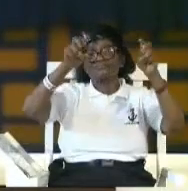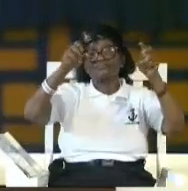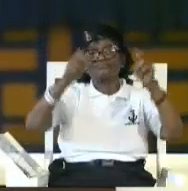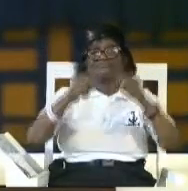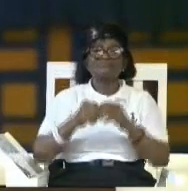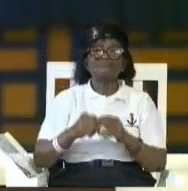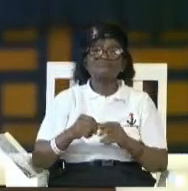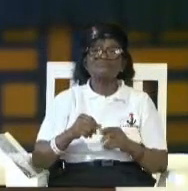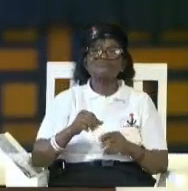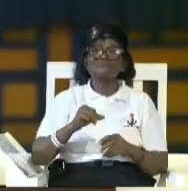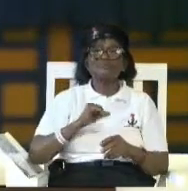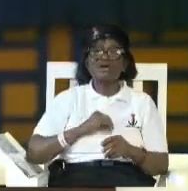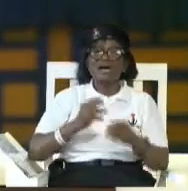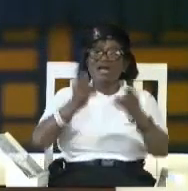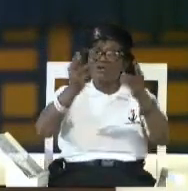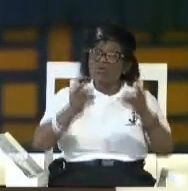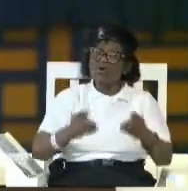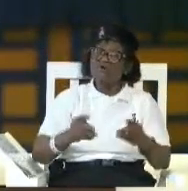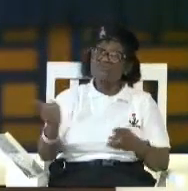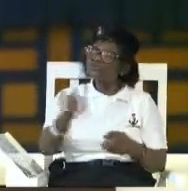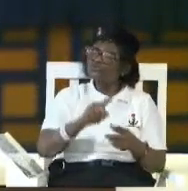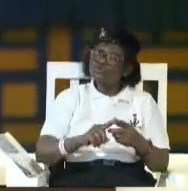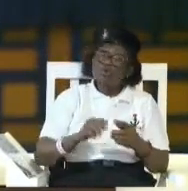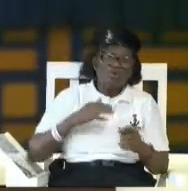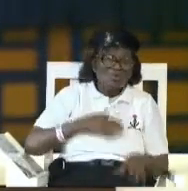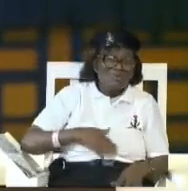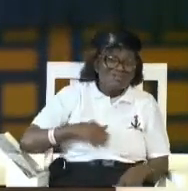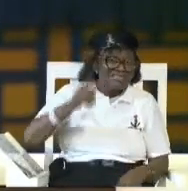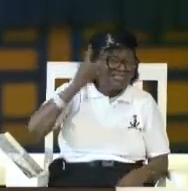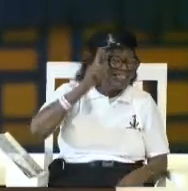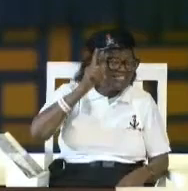I want you to please listen carefully,